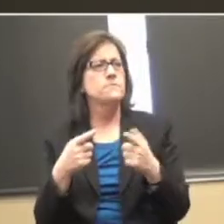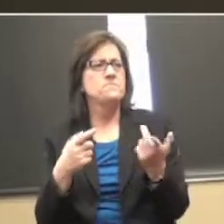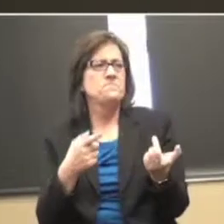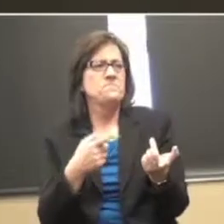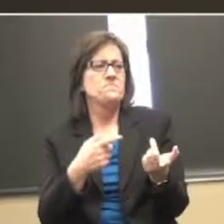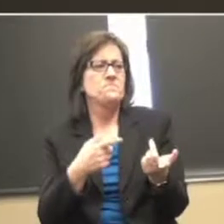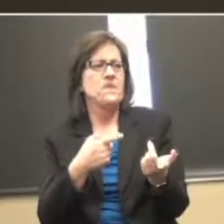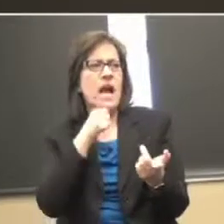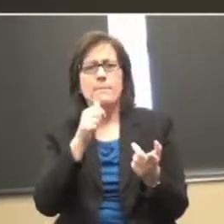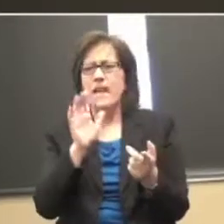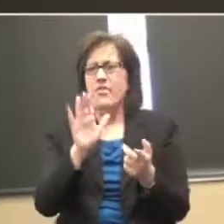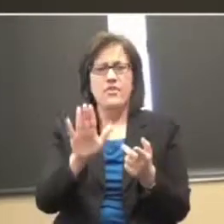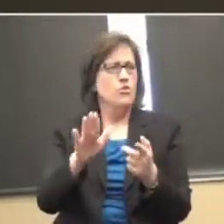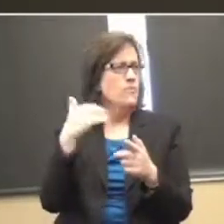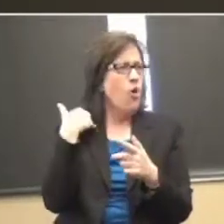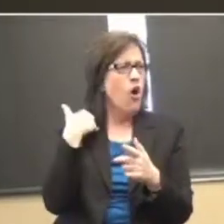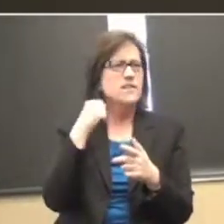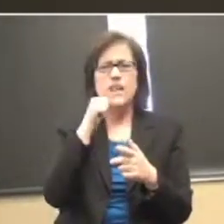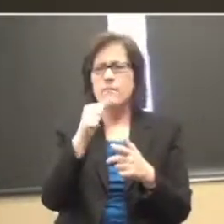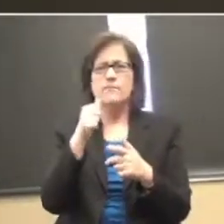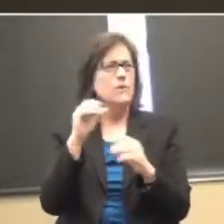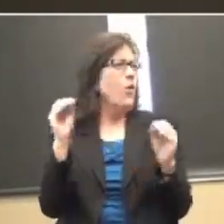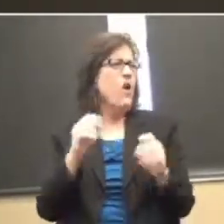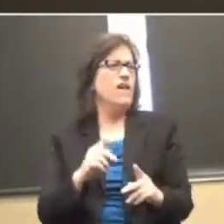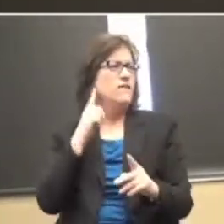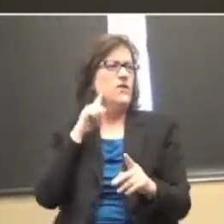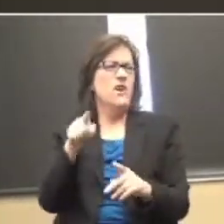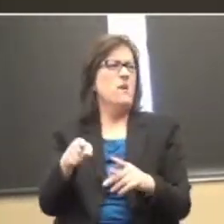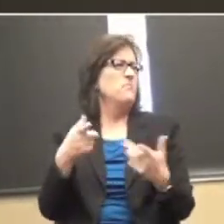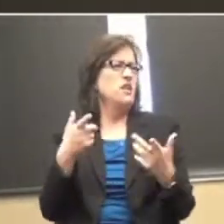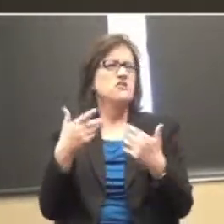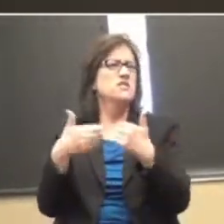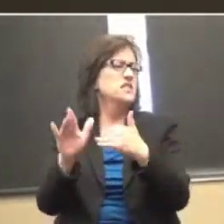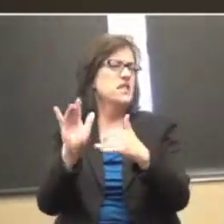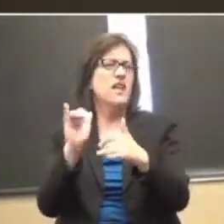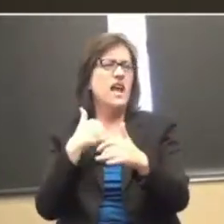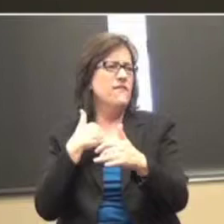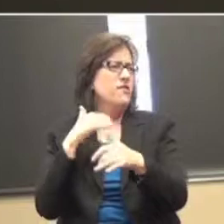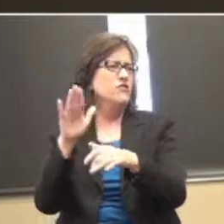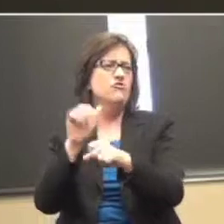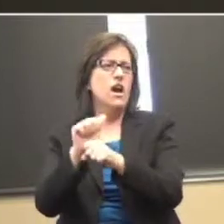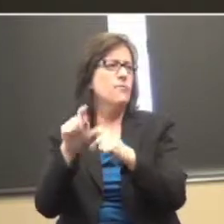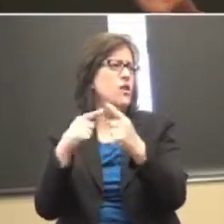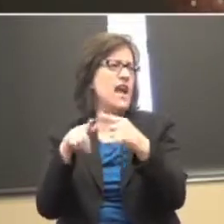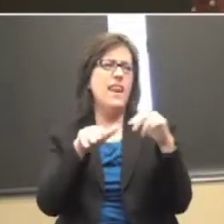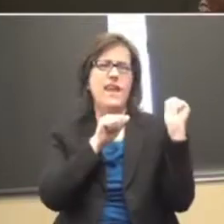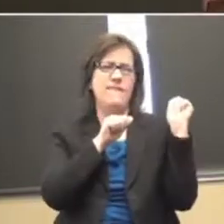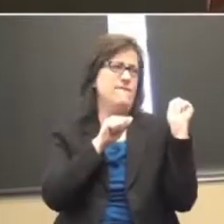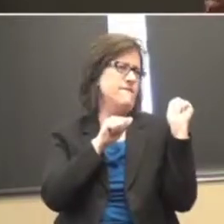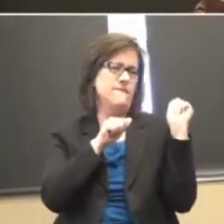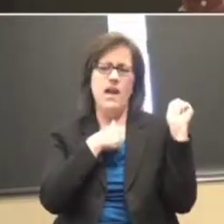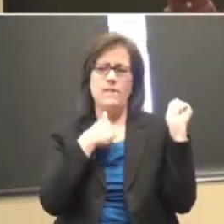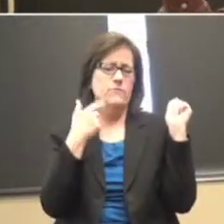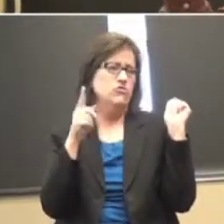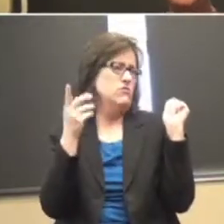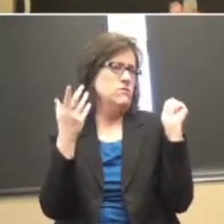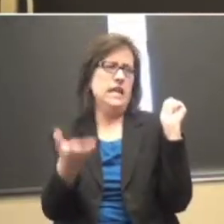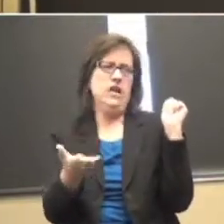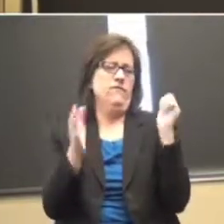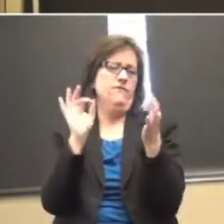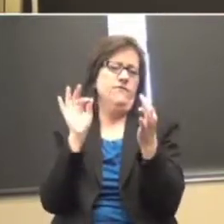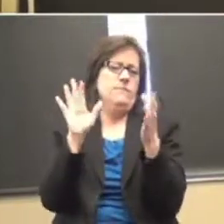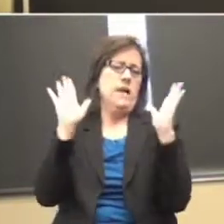right? I mean, I'm not their boss. I'm nobody else. know, it's kind of a lot of times they can say thank you for letting the door hit and a button the way out. You know, it's just, I'm just there for feedback. Right?